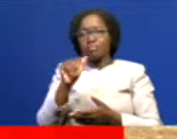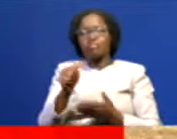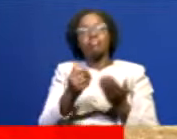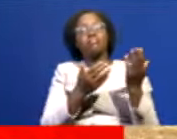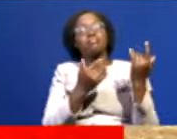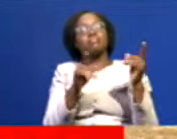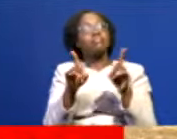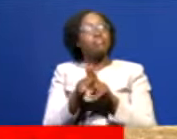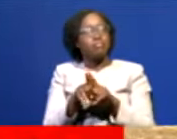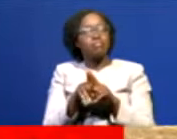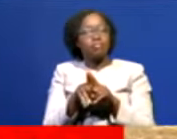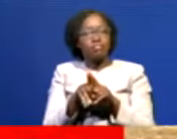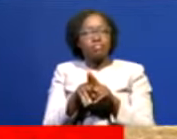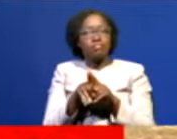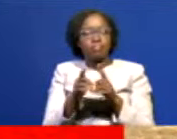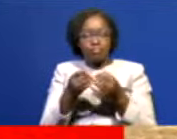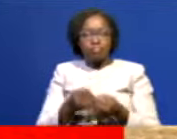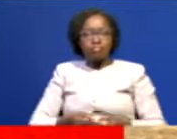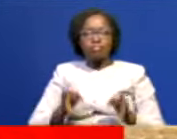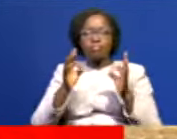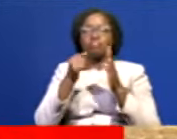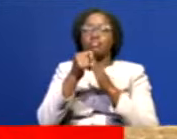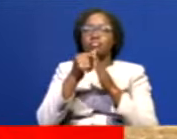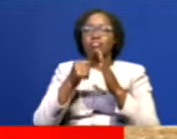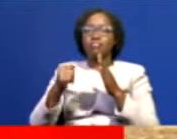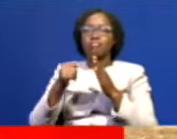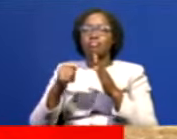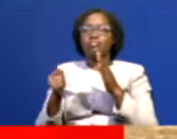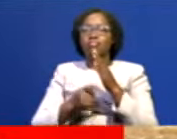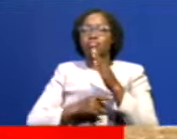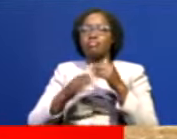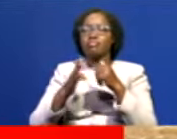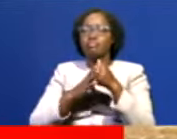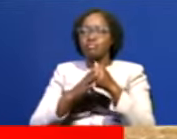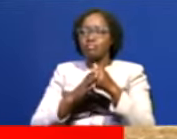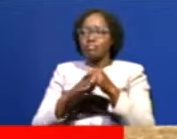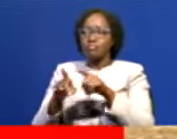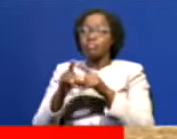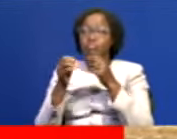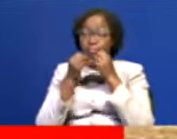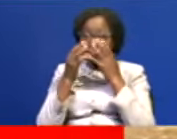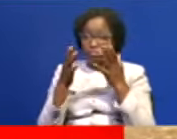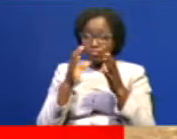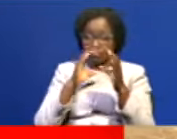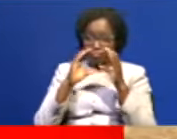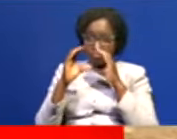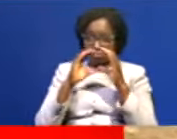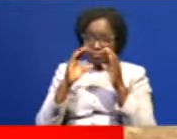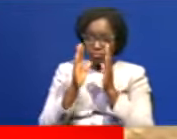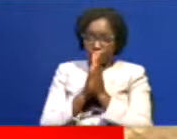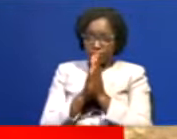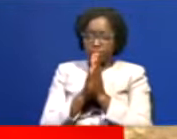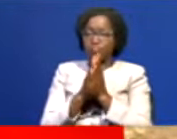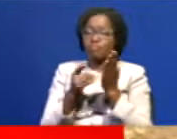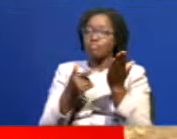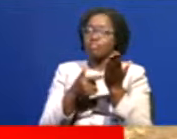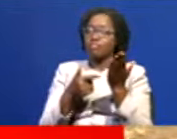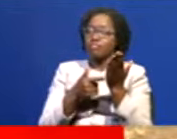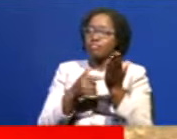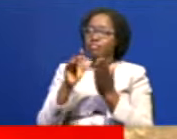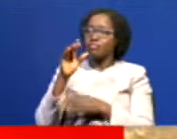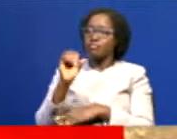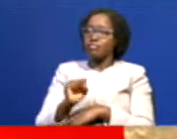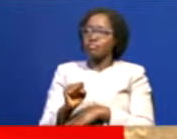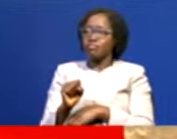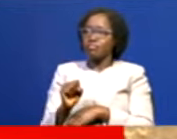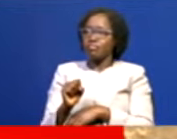expected to be officially opened in September, according to the Information, Communication and Digital Economy Cabinet Secretary